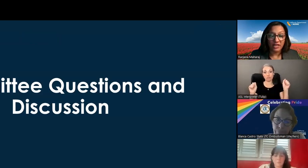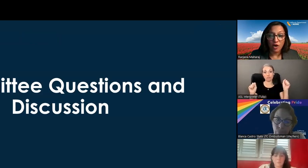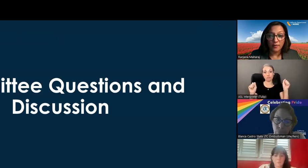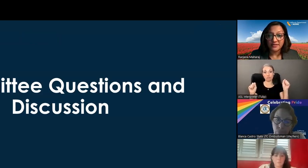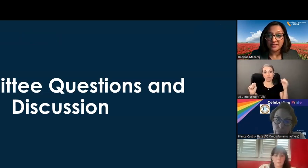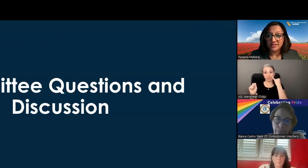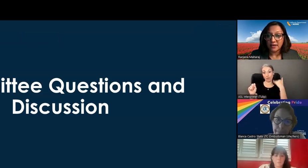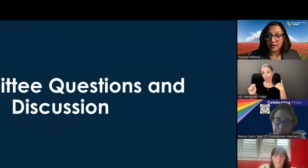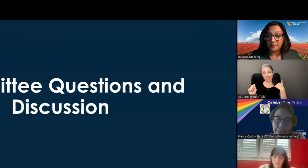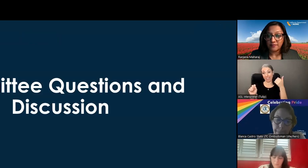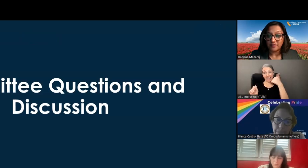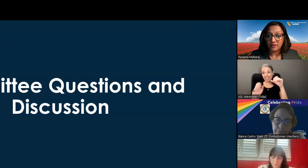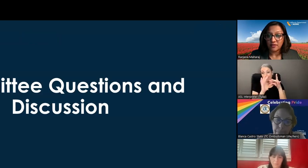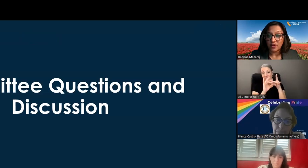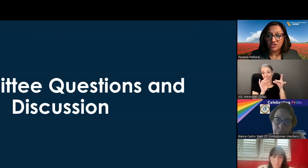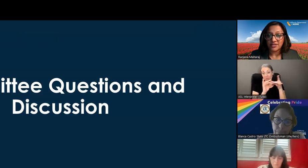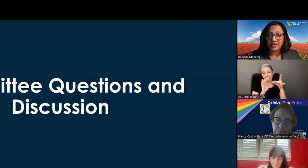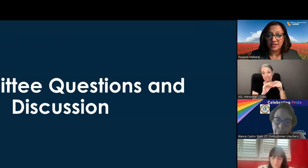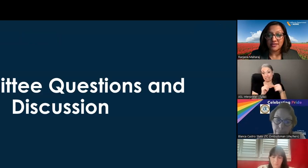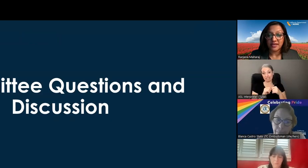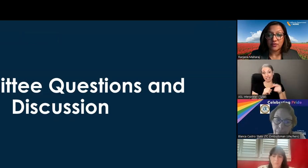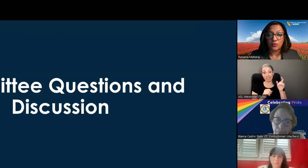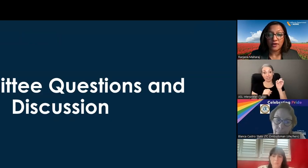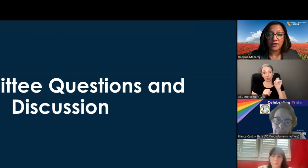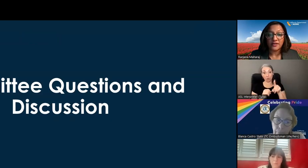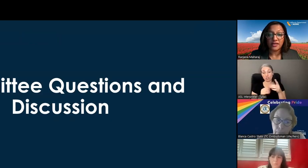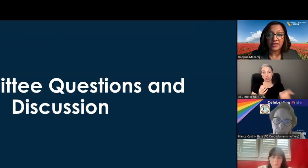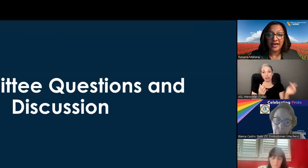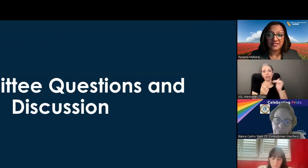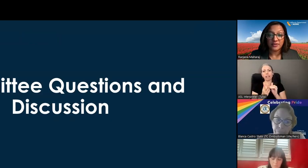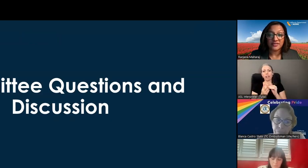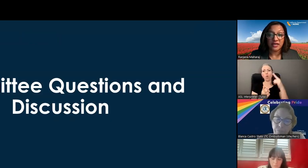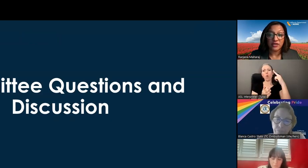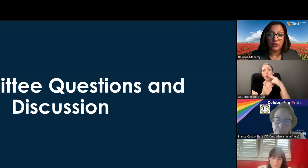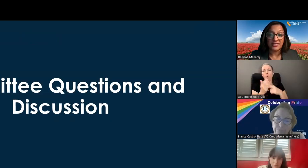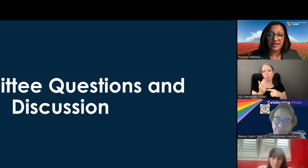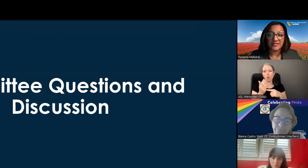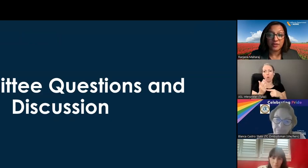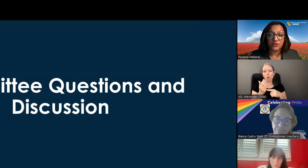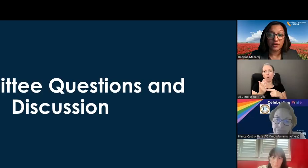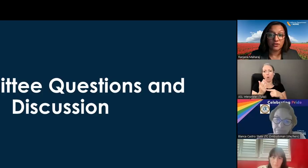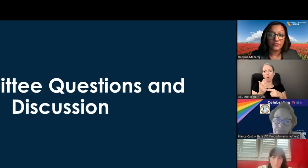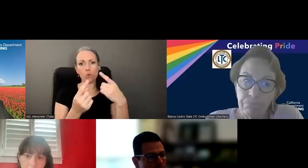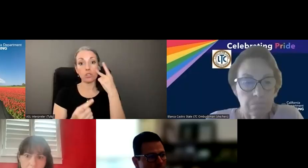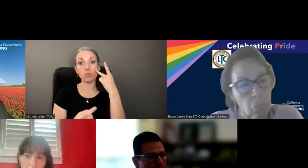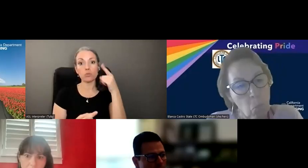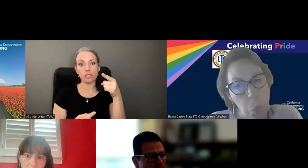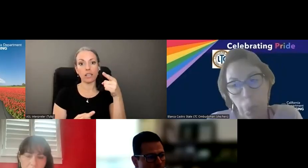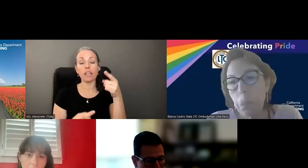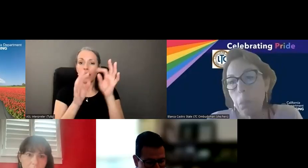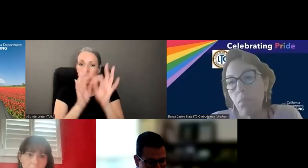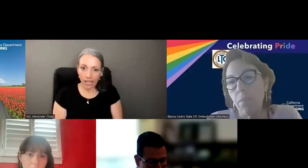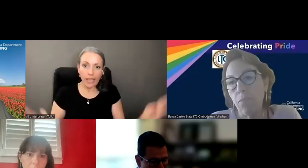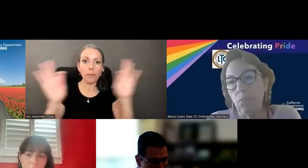if you have any comments? Um, the question is, again, what are the key aspects that you see as being critical for addressing